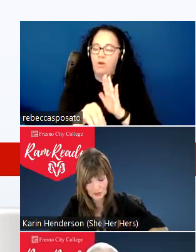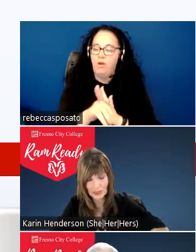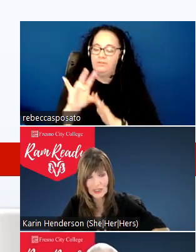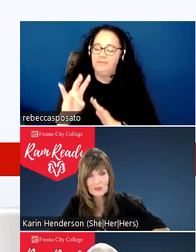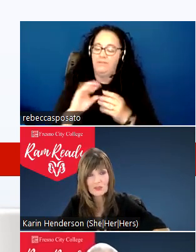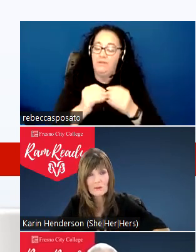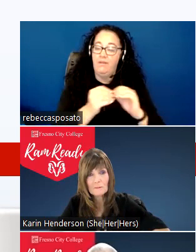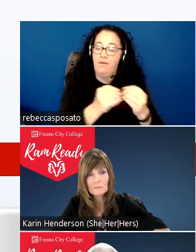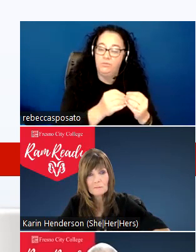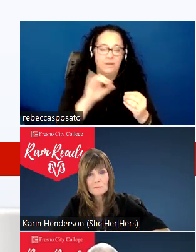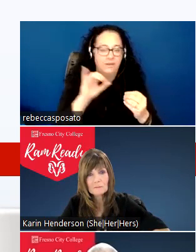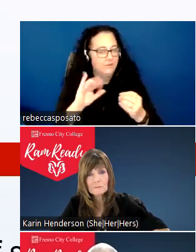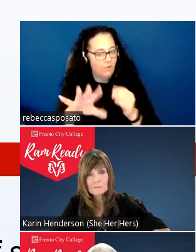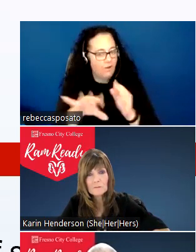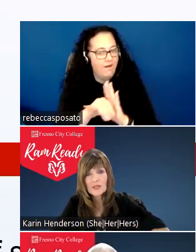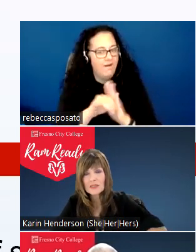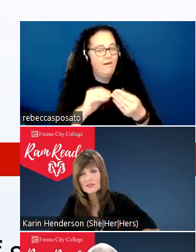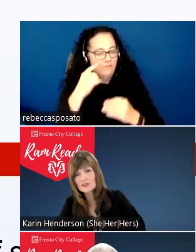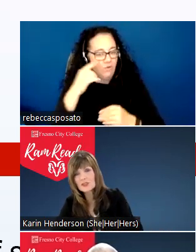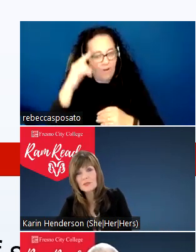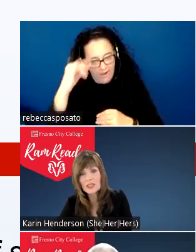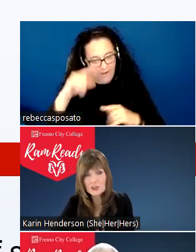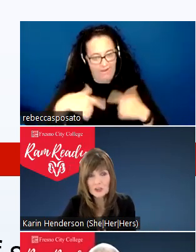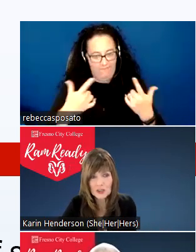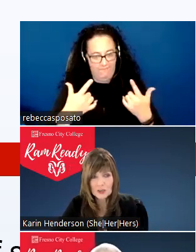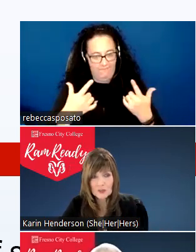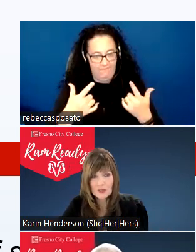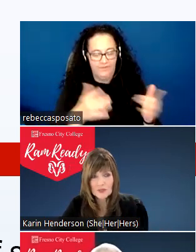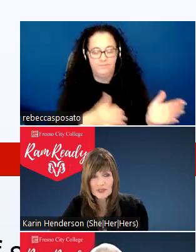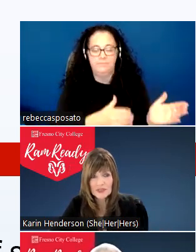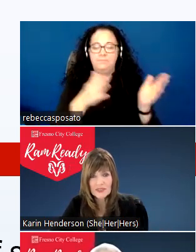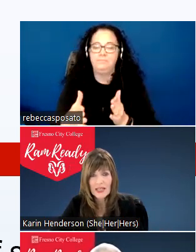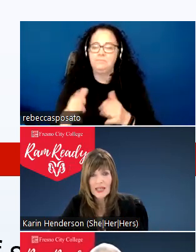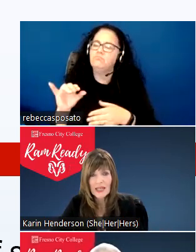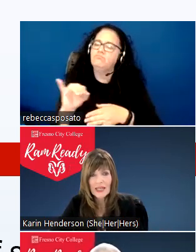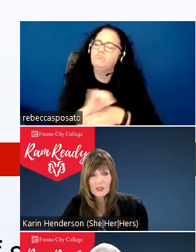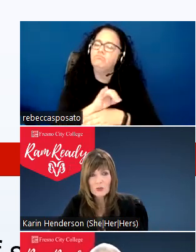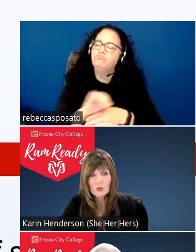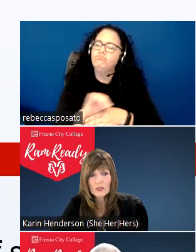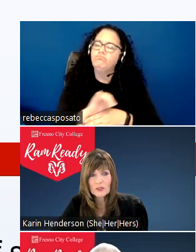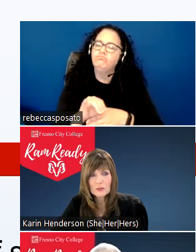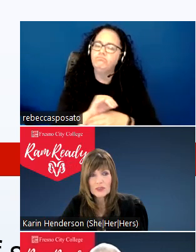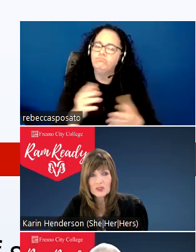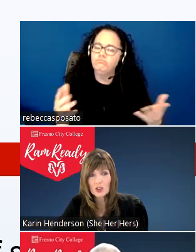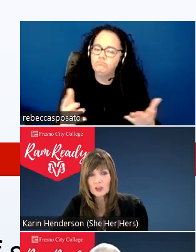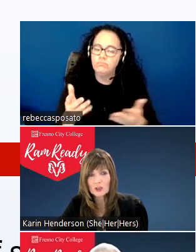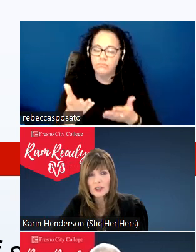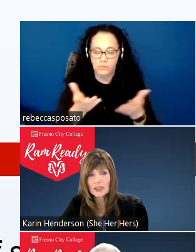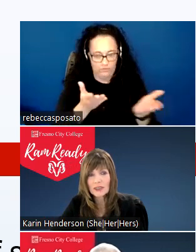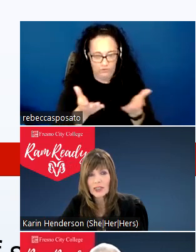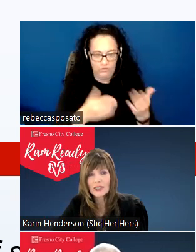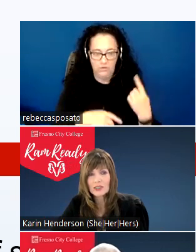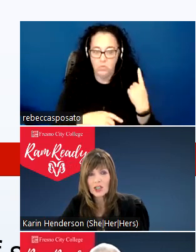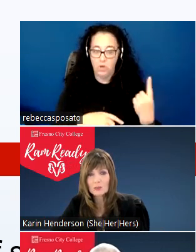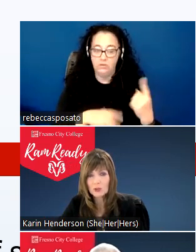for life. These are some internship services, and one of them is called the